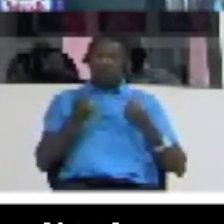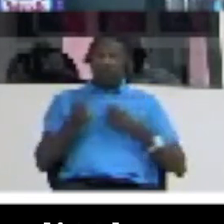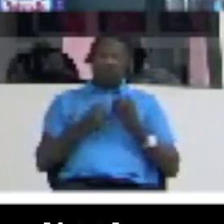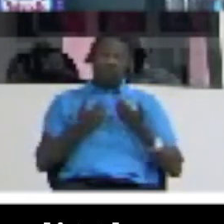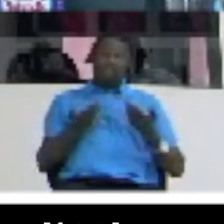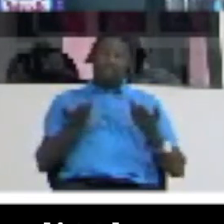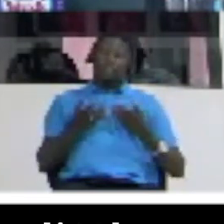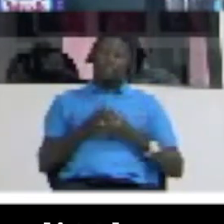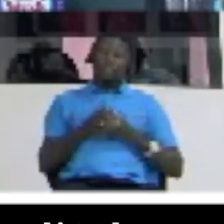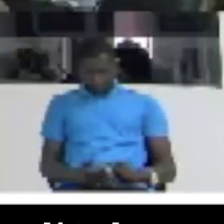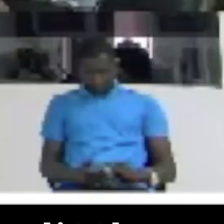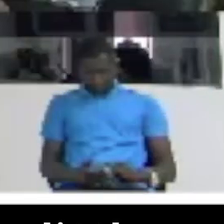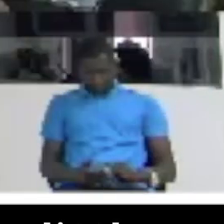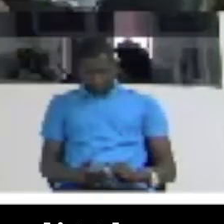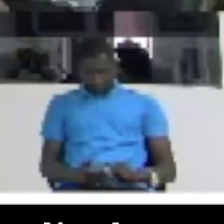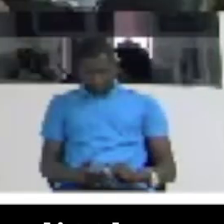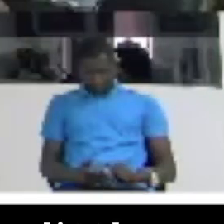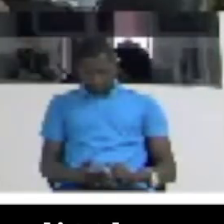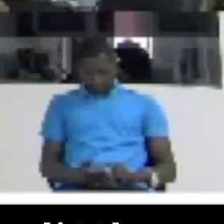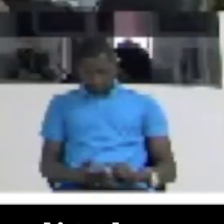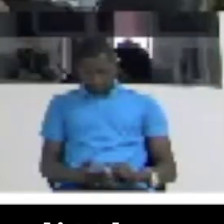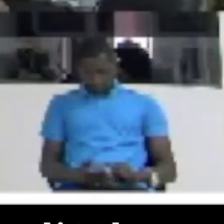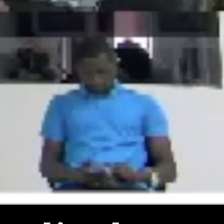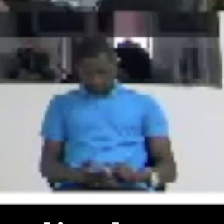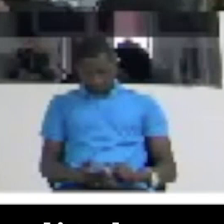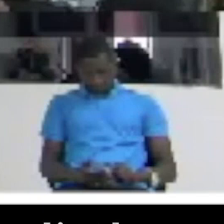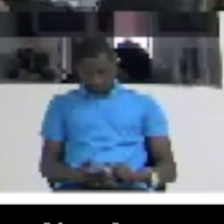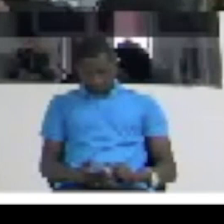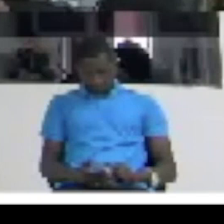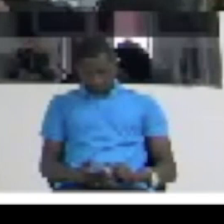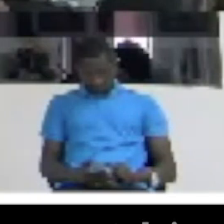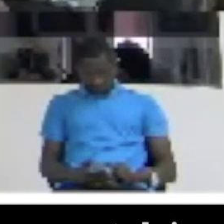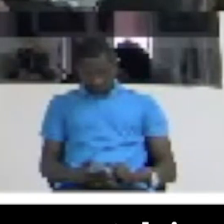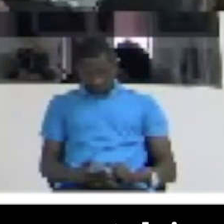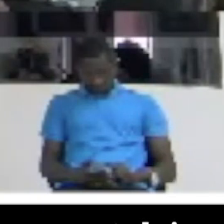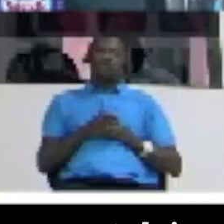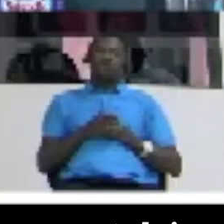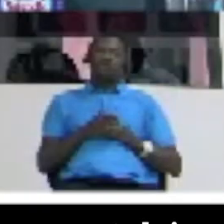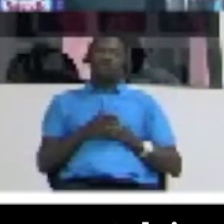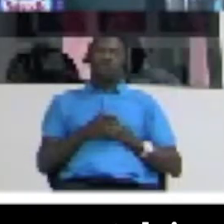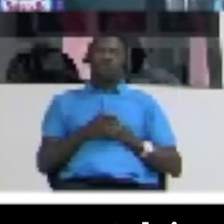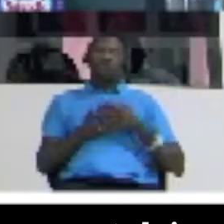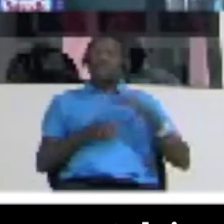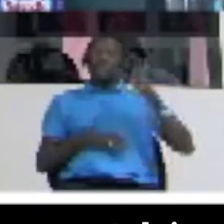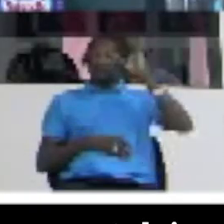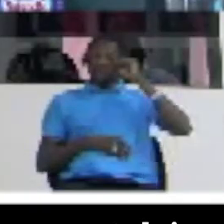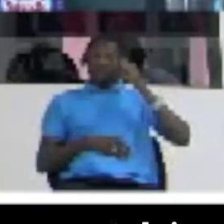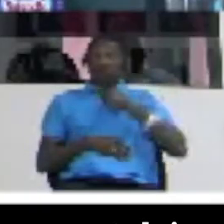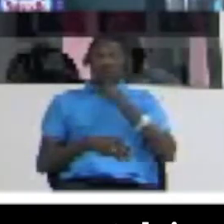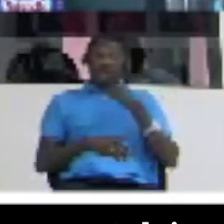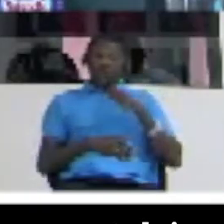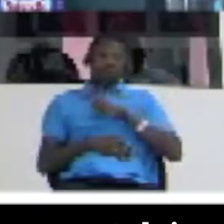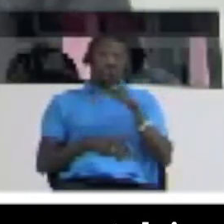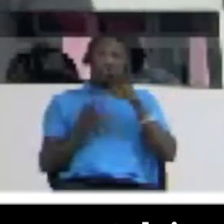you, made others to believe you. And this is my story. Others tell that they had no choice but